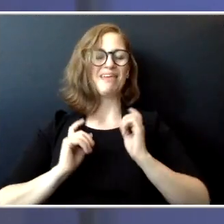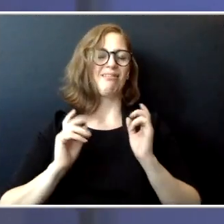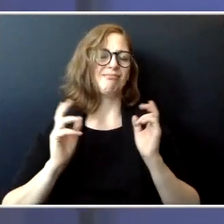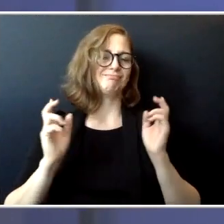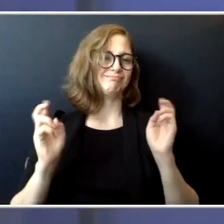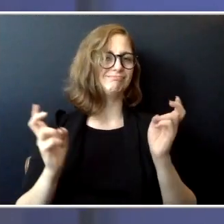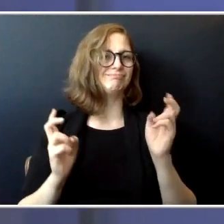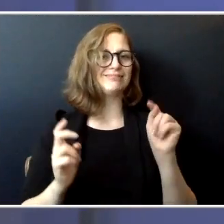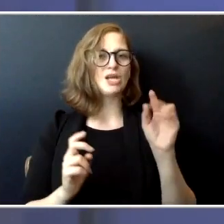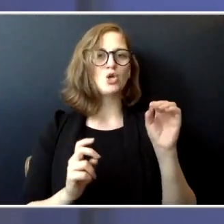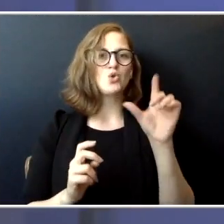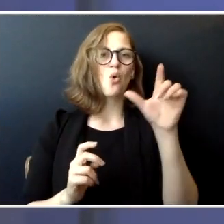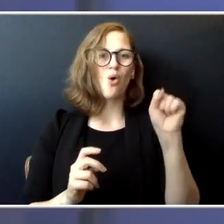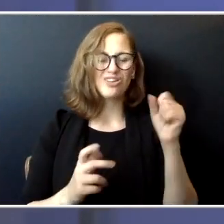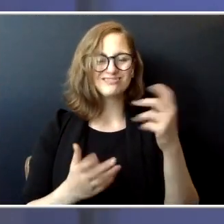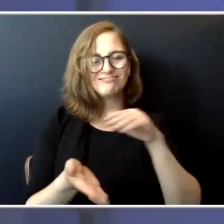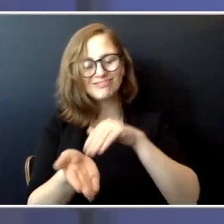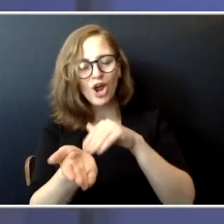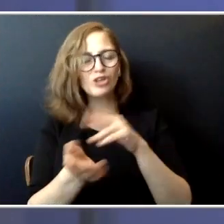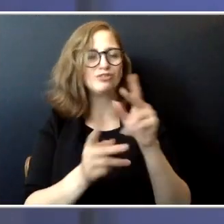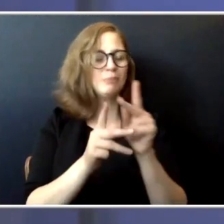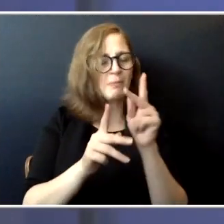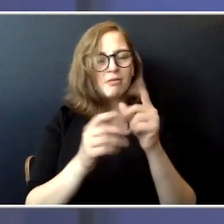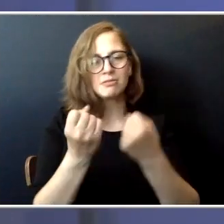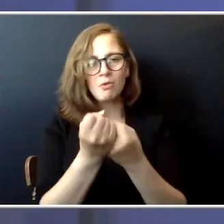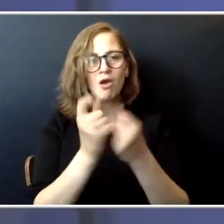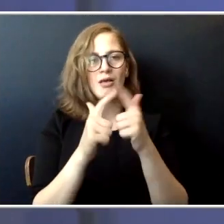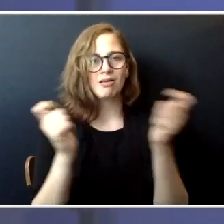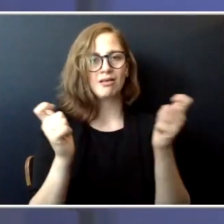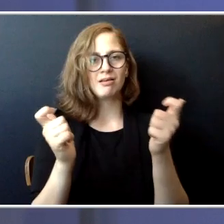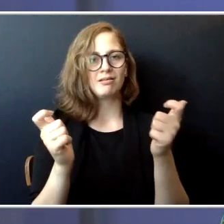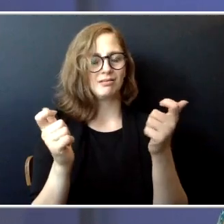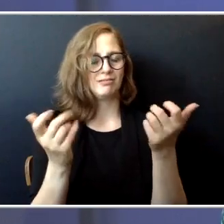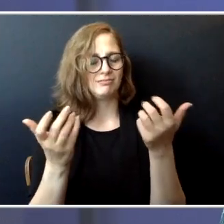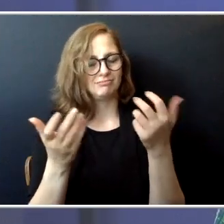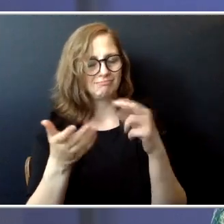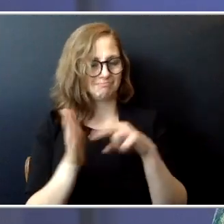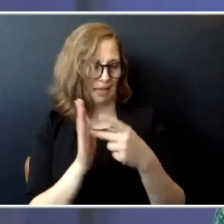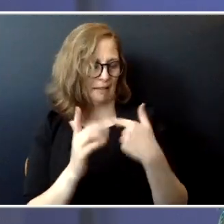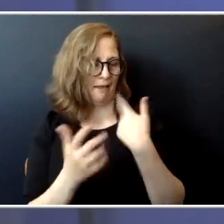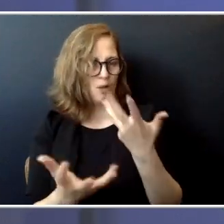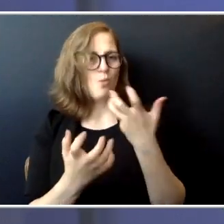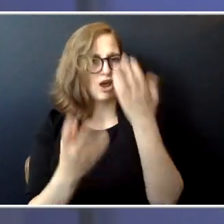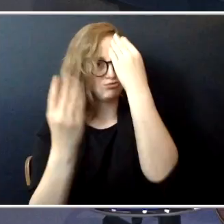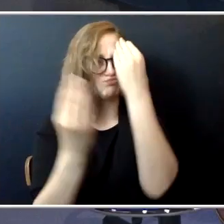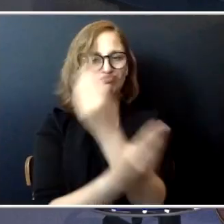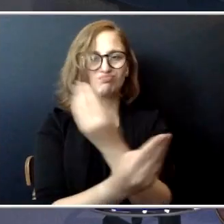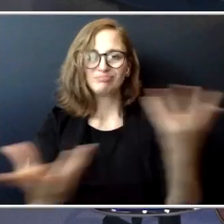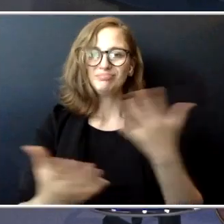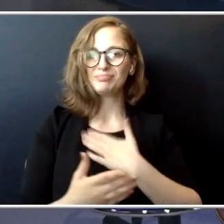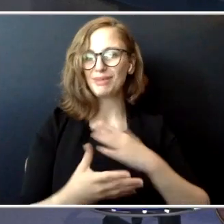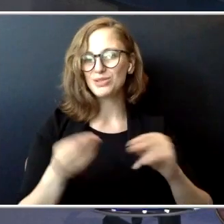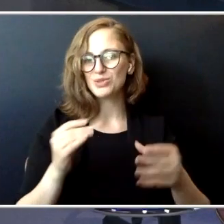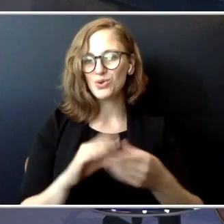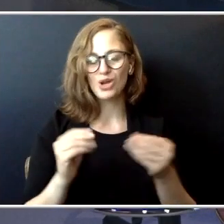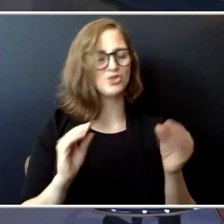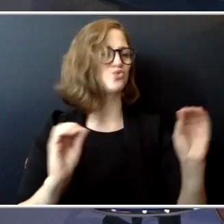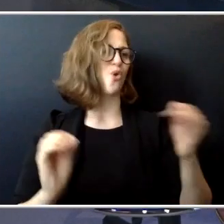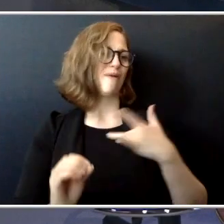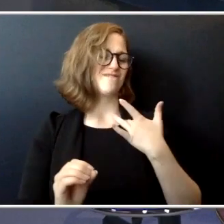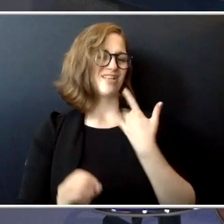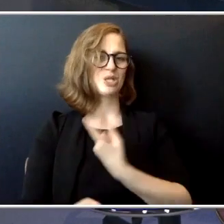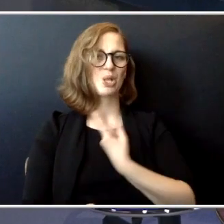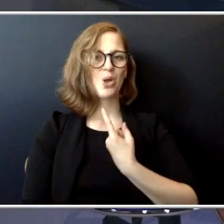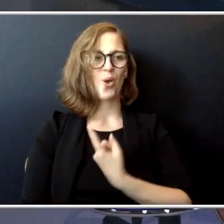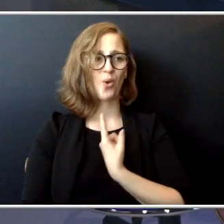me over those hurdles, makes me want to share my story more so that people don't think that they're alone handling this. And you are doing that. You're helping